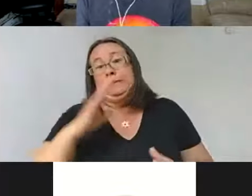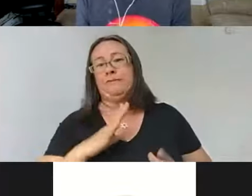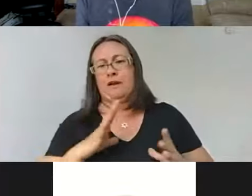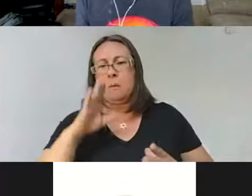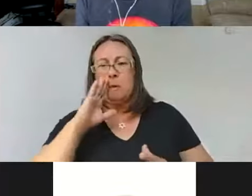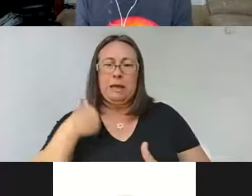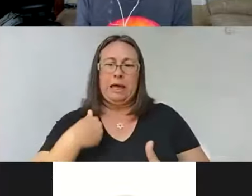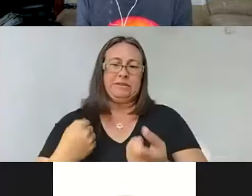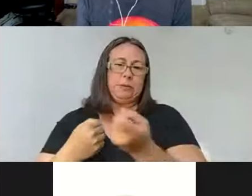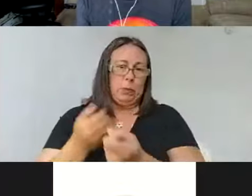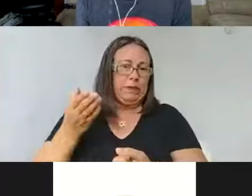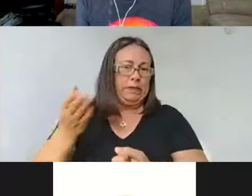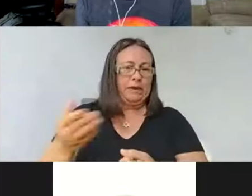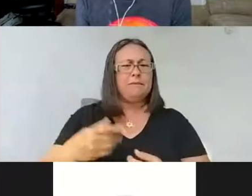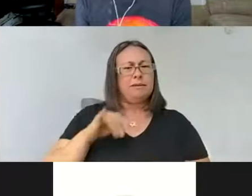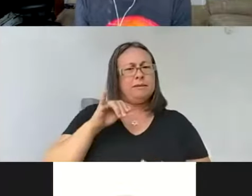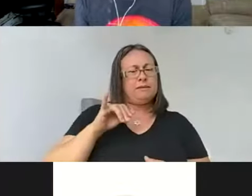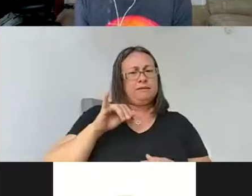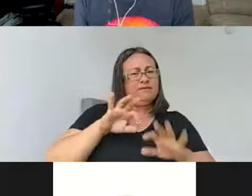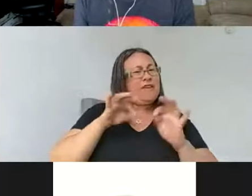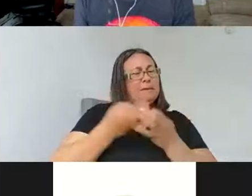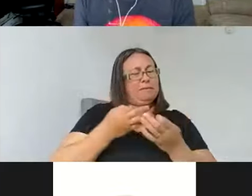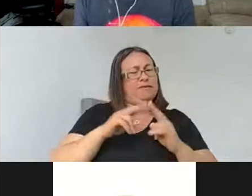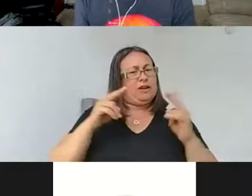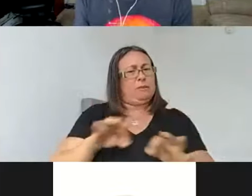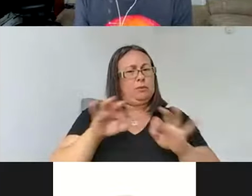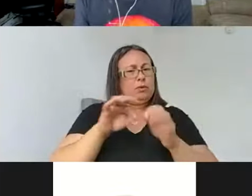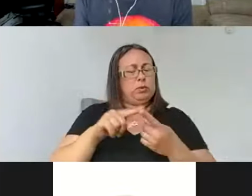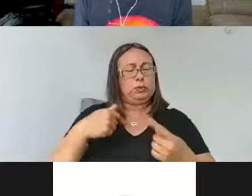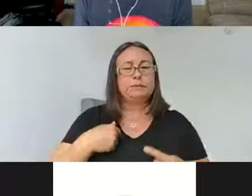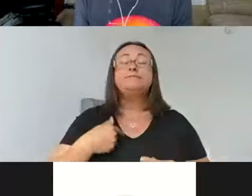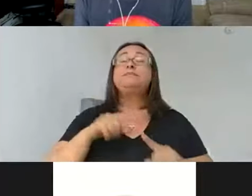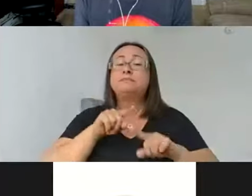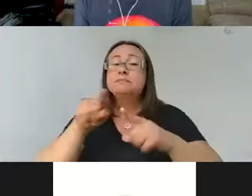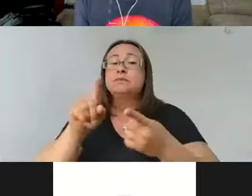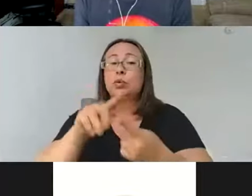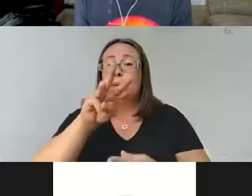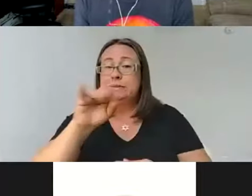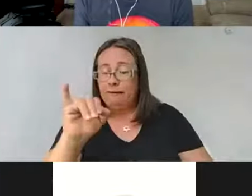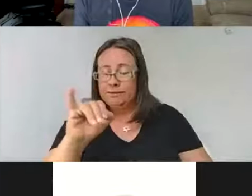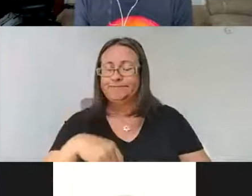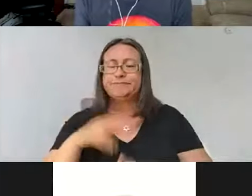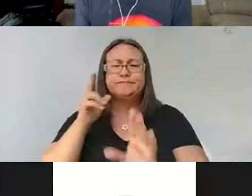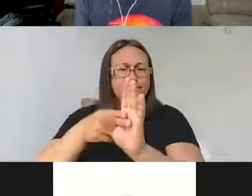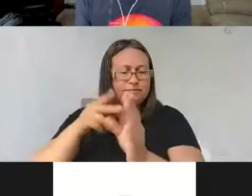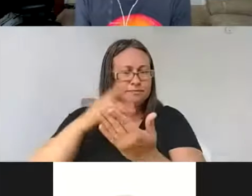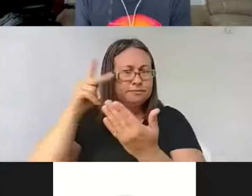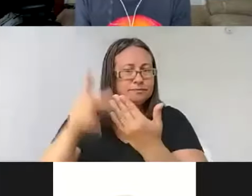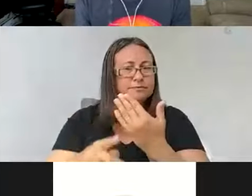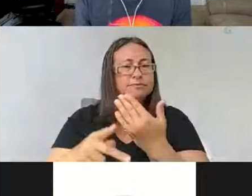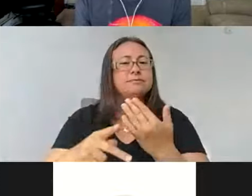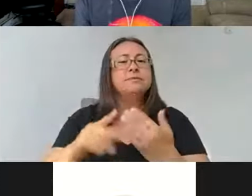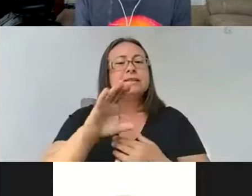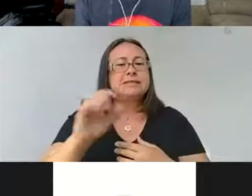there, and family is really important to me. So I went to Wisconsin. I joined the program Cell and Molecular